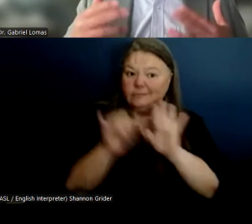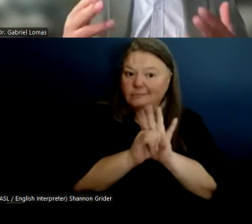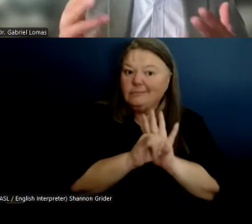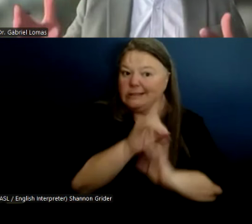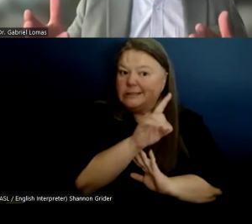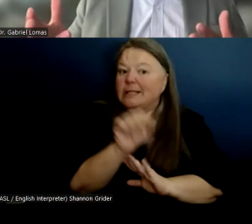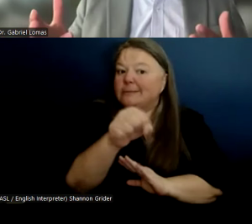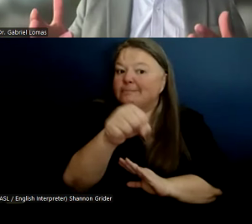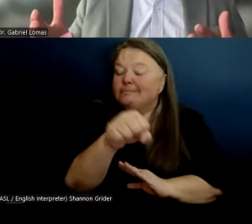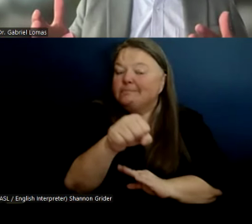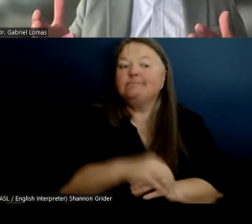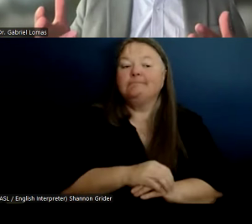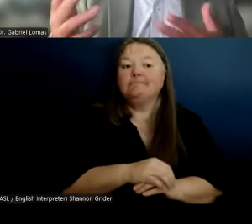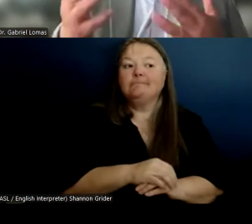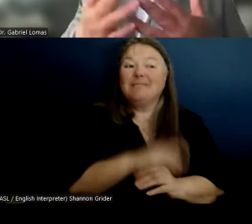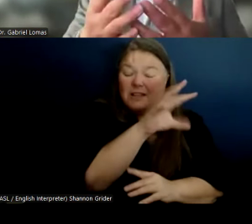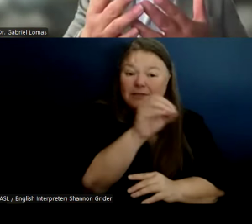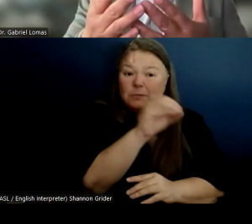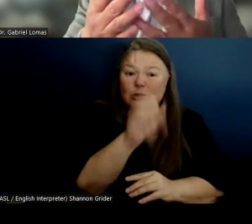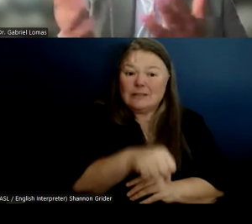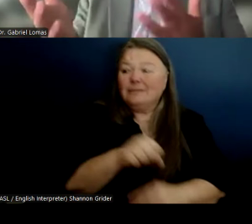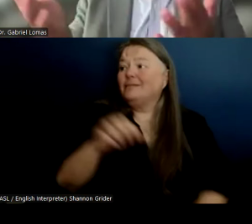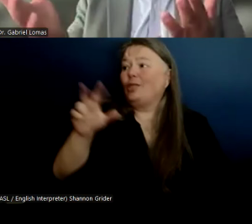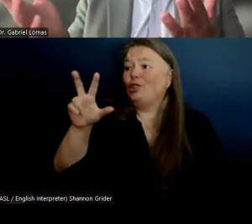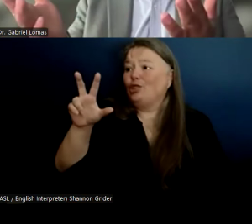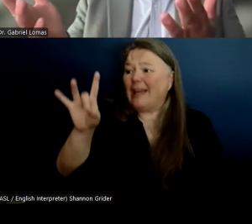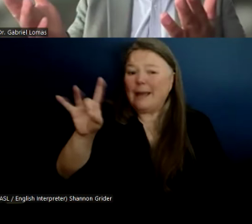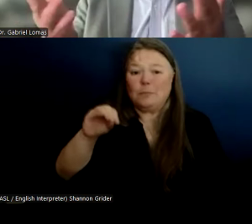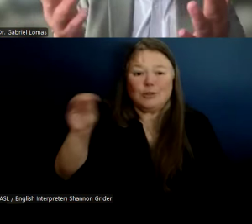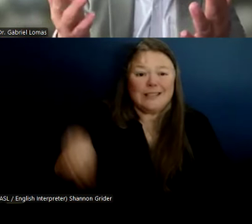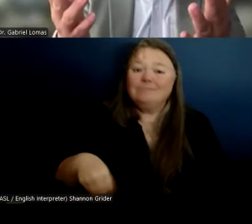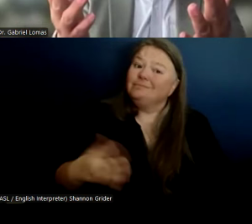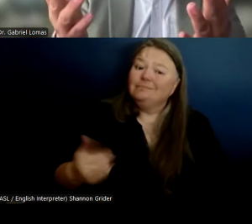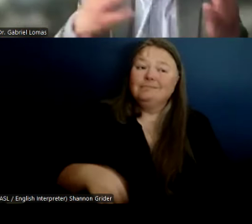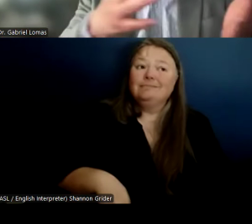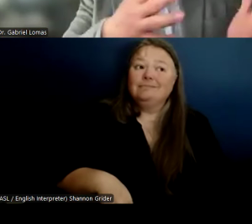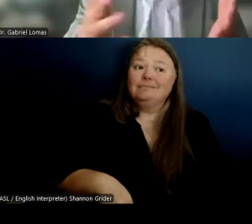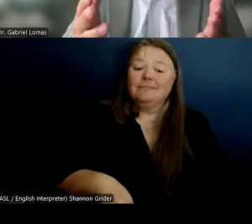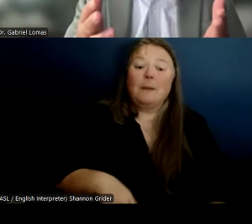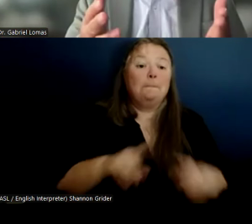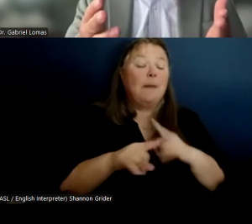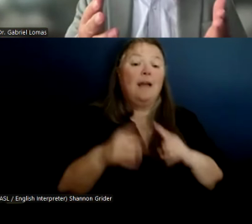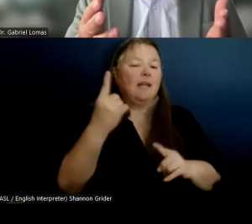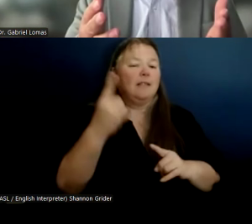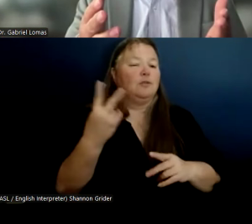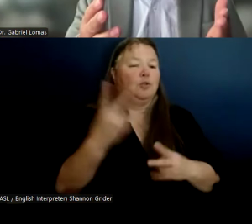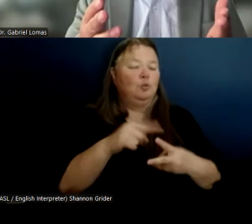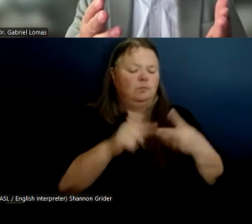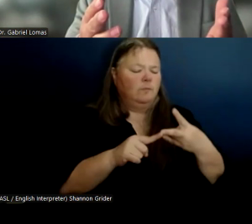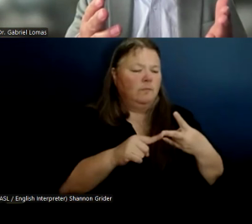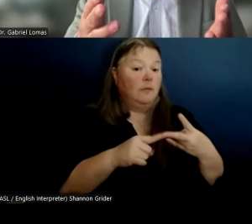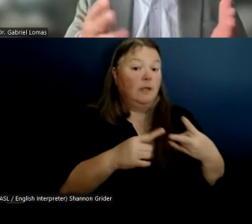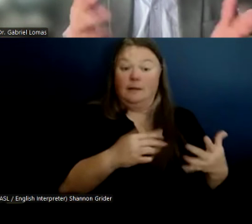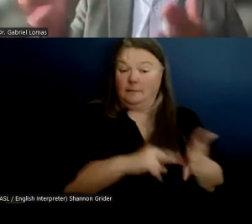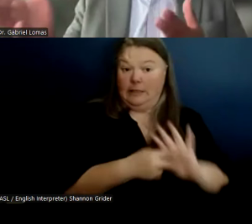so the fact that we this kind of leads me to two conclusions. One is either people with disabilities are more prone to commit